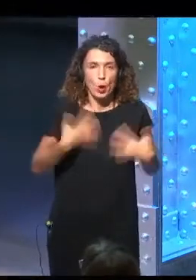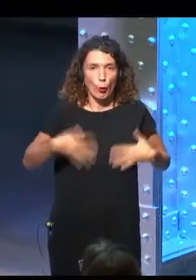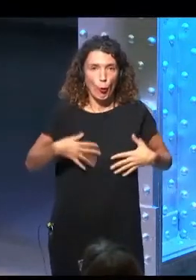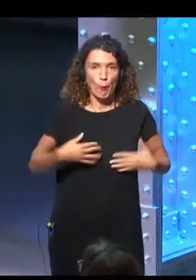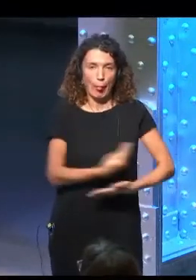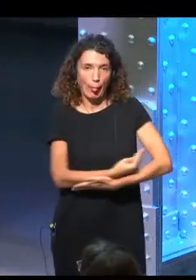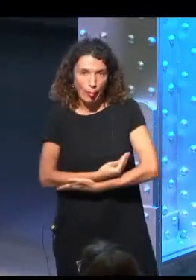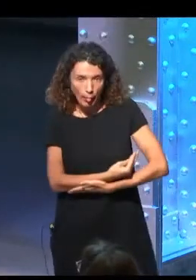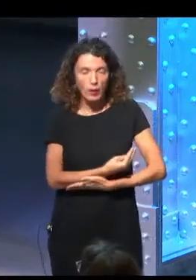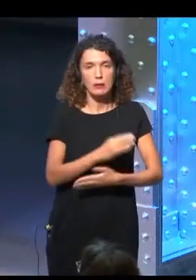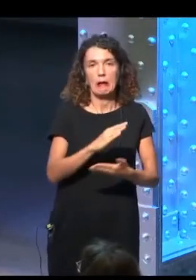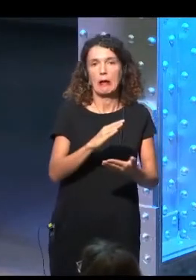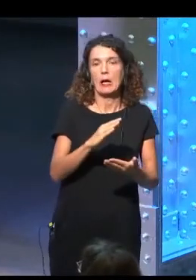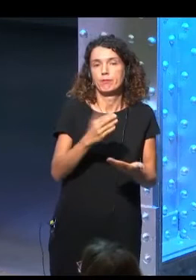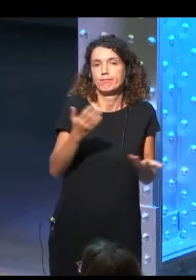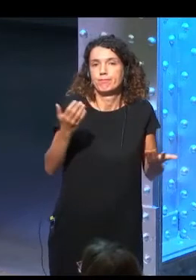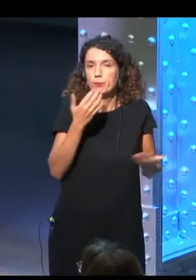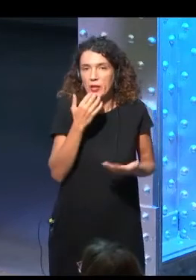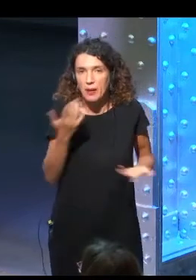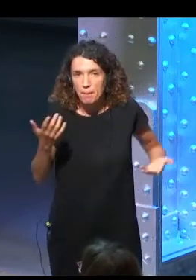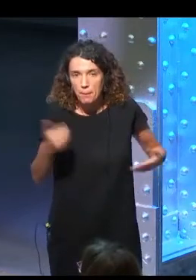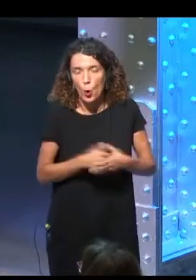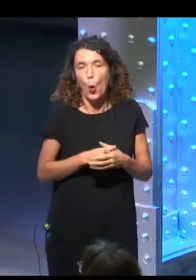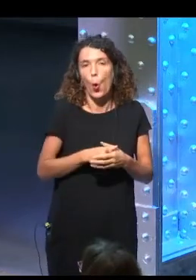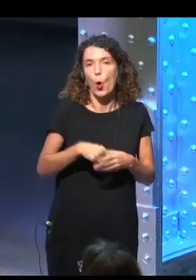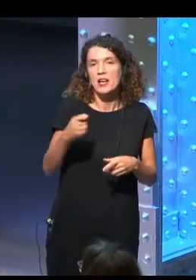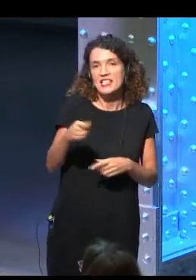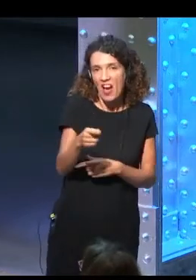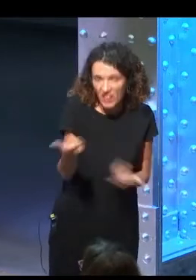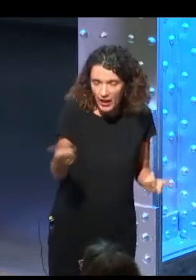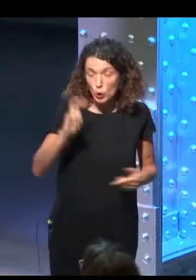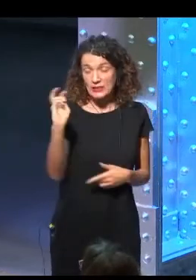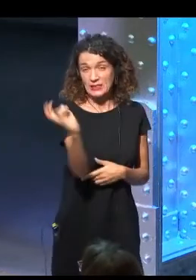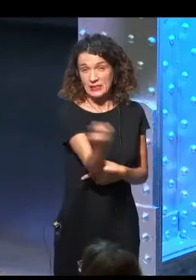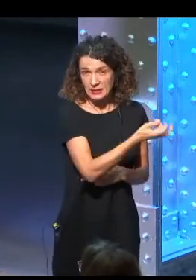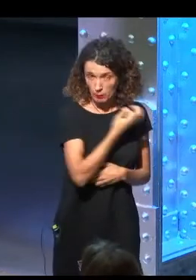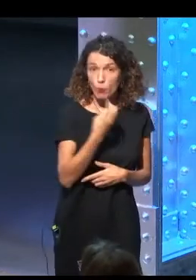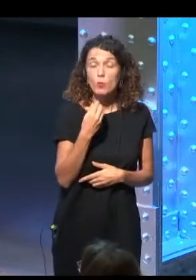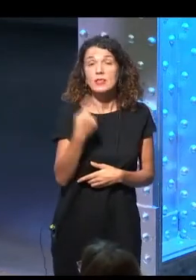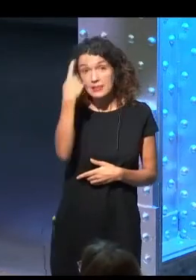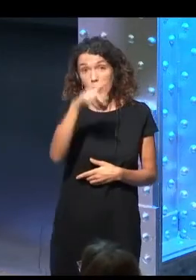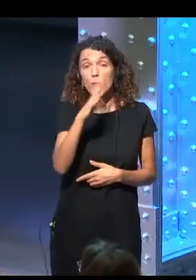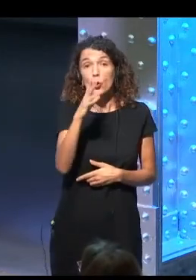later. If you wonder why we voted for Brexit, this has got something to do with it, I think.